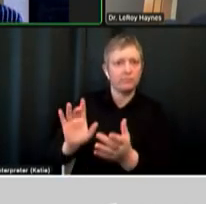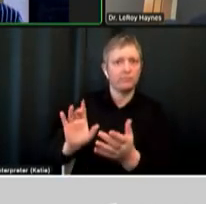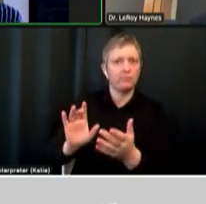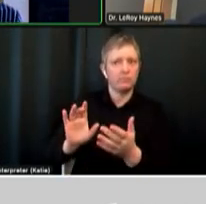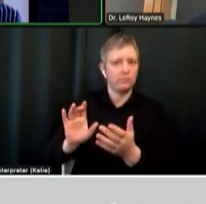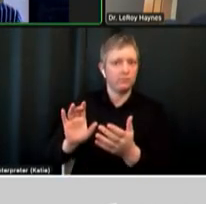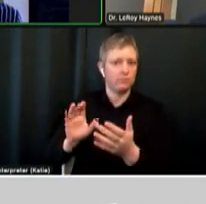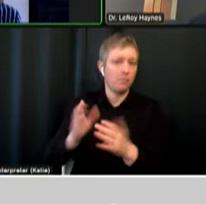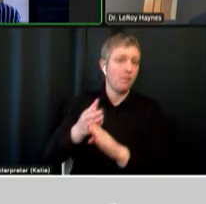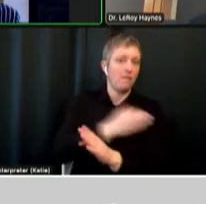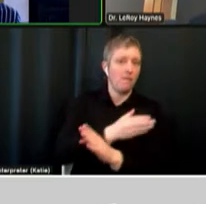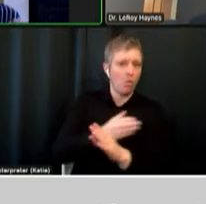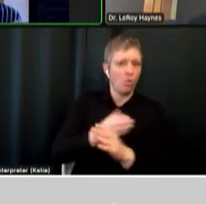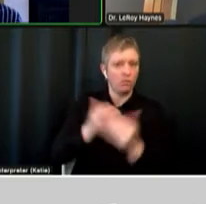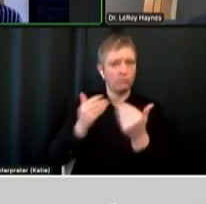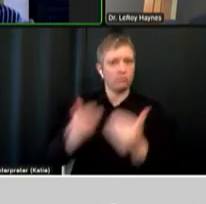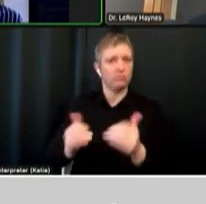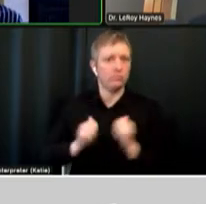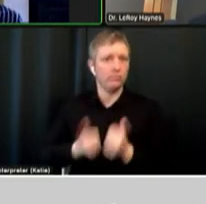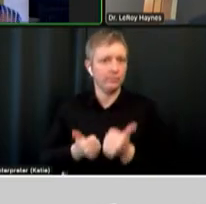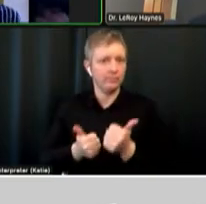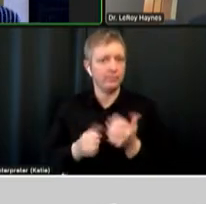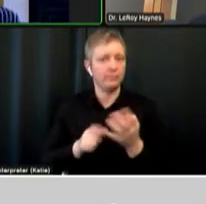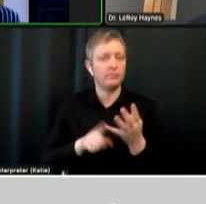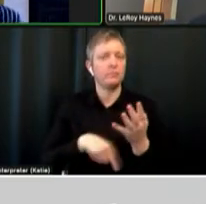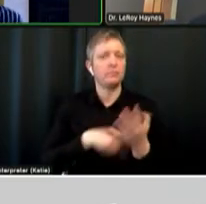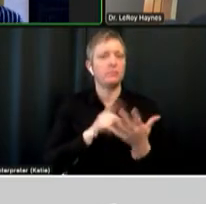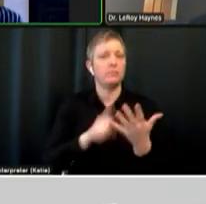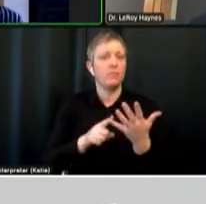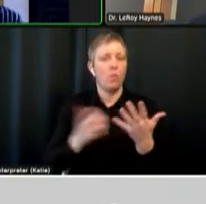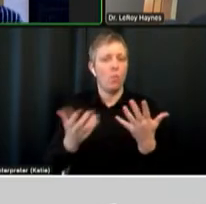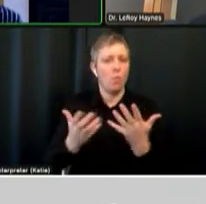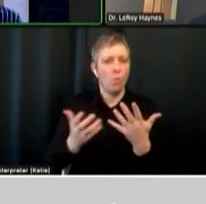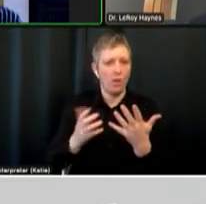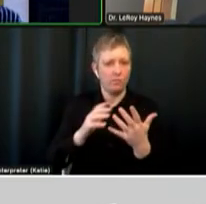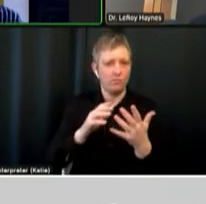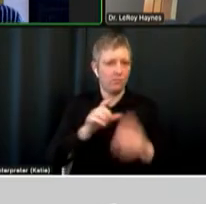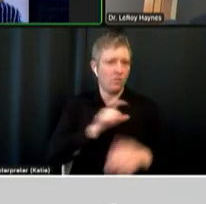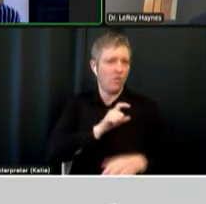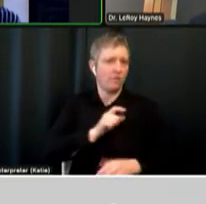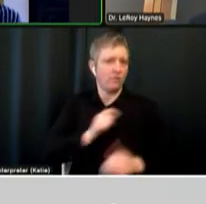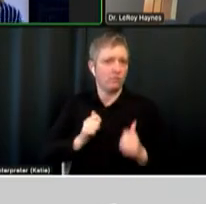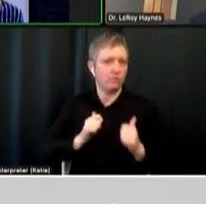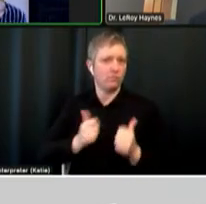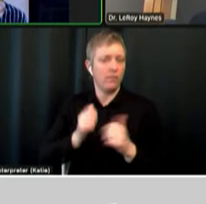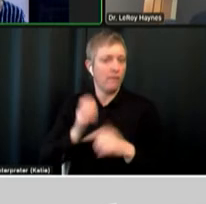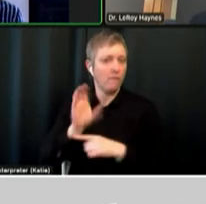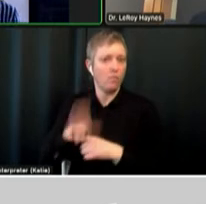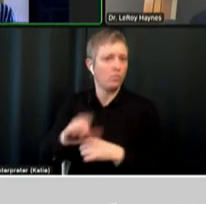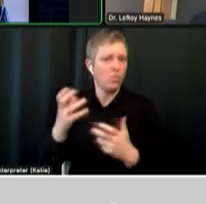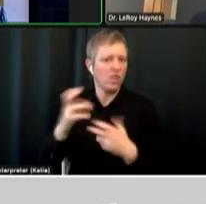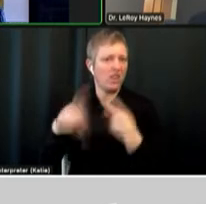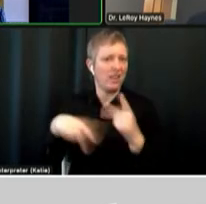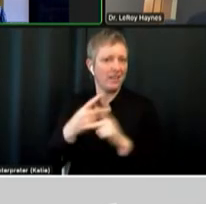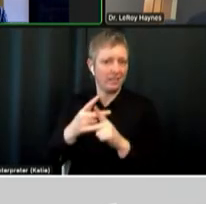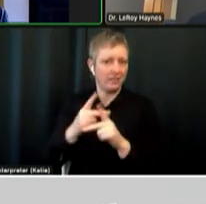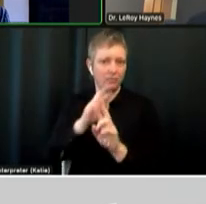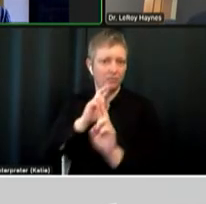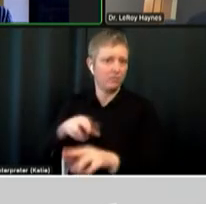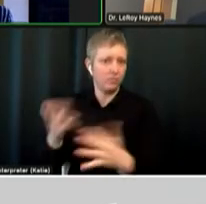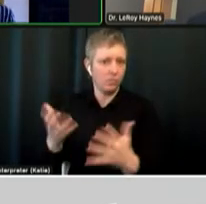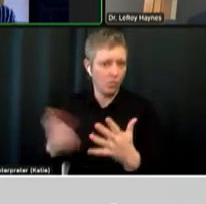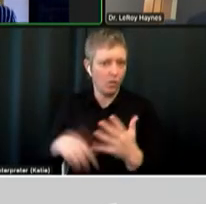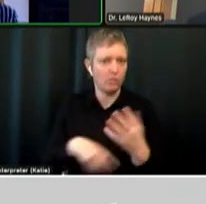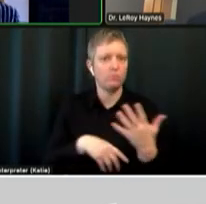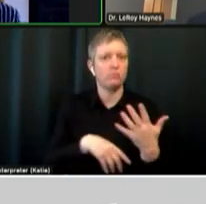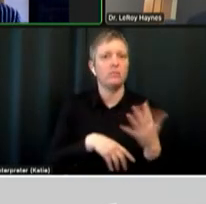5, what was the officer's force response? What did they do? And then 6, what was any post-force medical